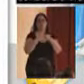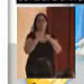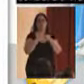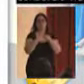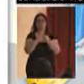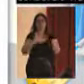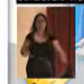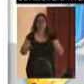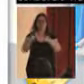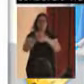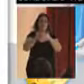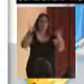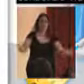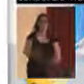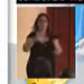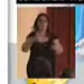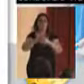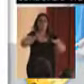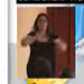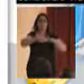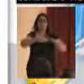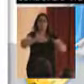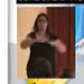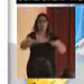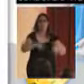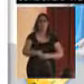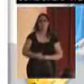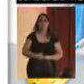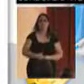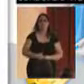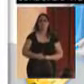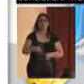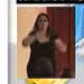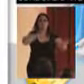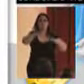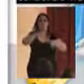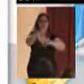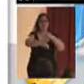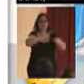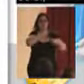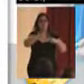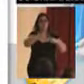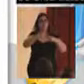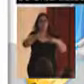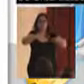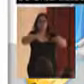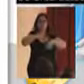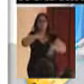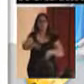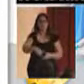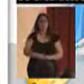W3C, sorry, also by the W3C mobile web initiative,